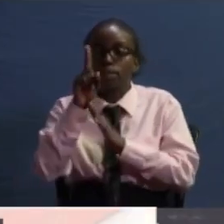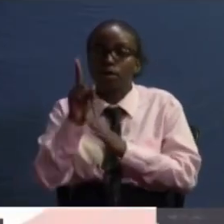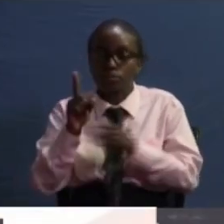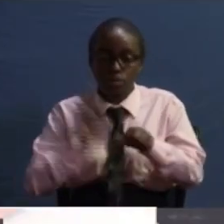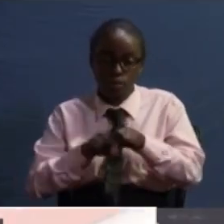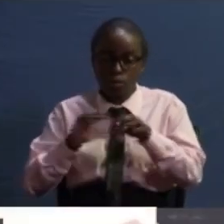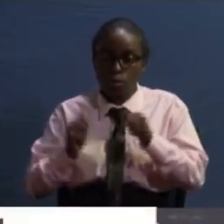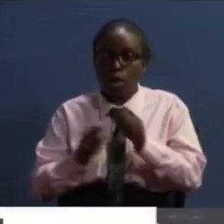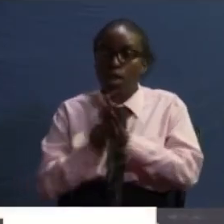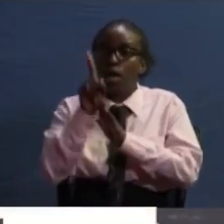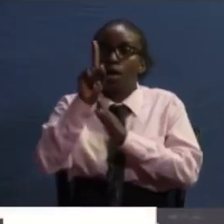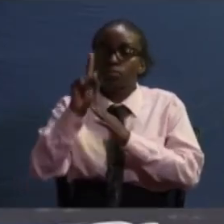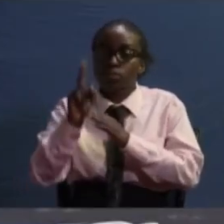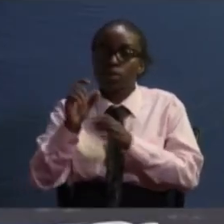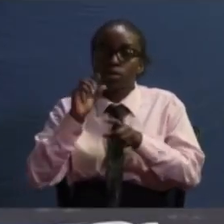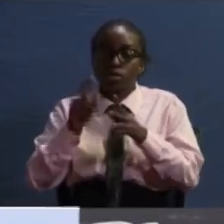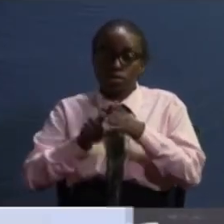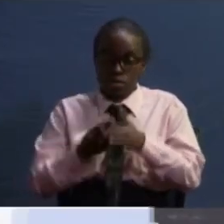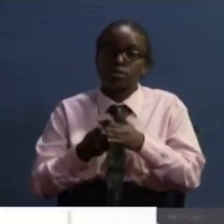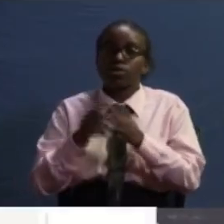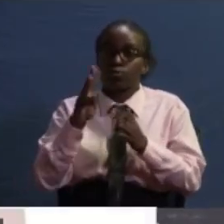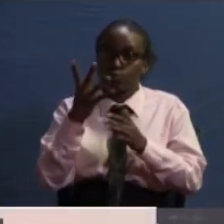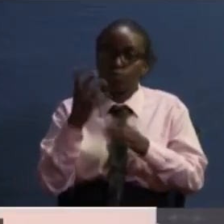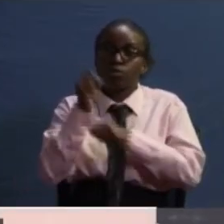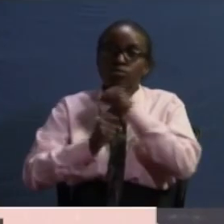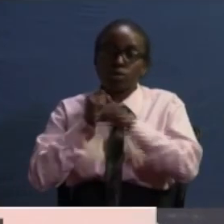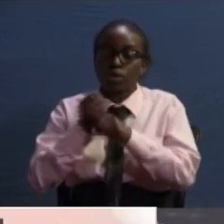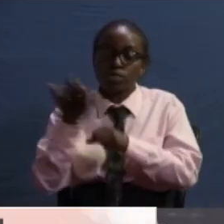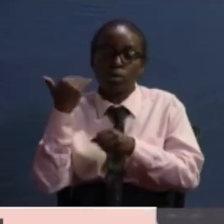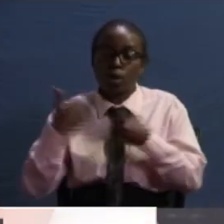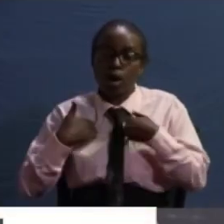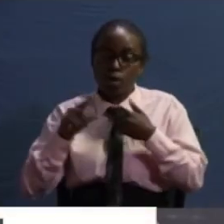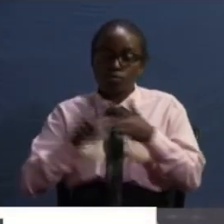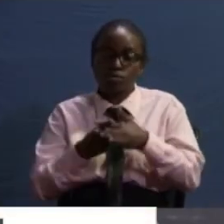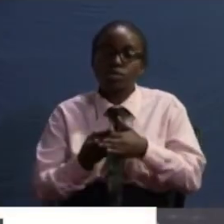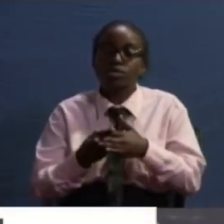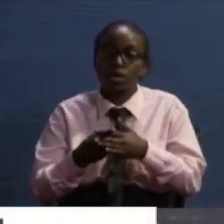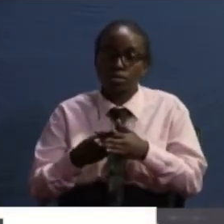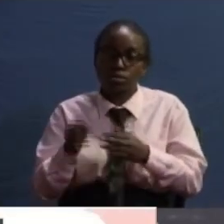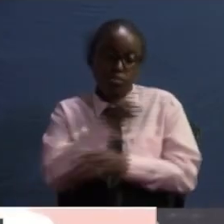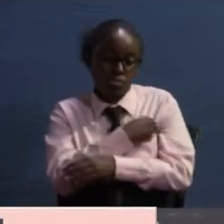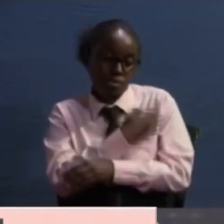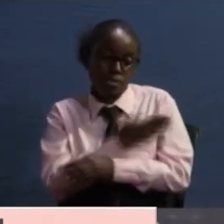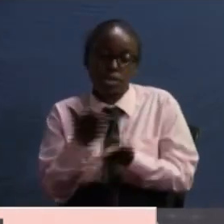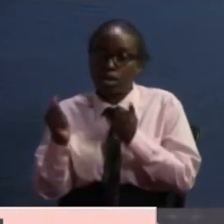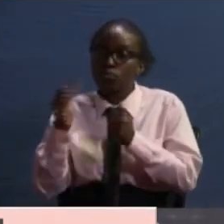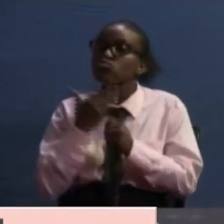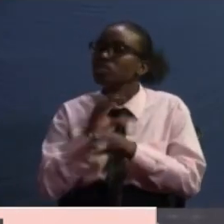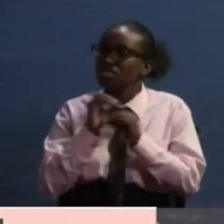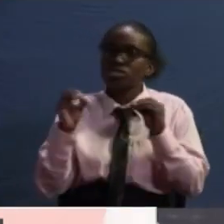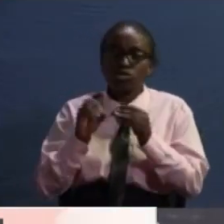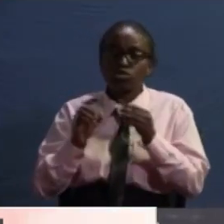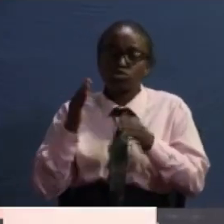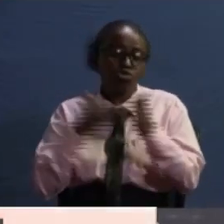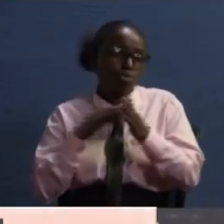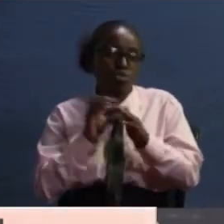when we began 4 years ago, we said we are starting this hub, we don't want it to stop after the project, we